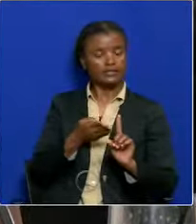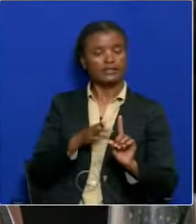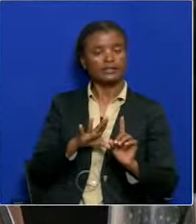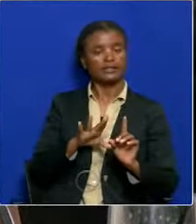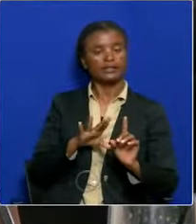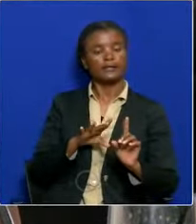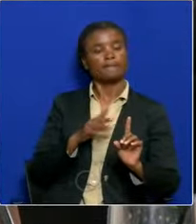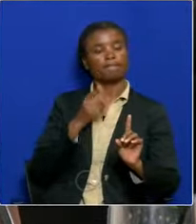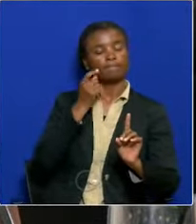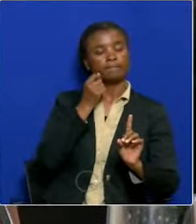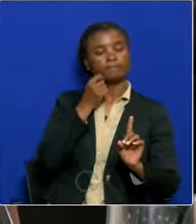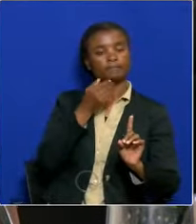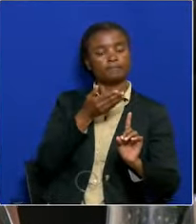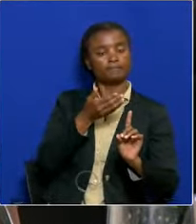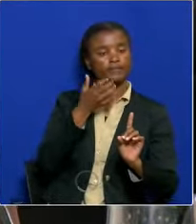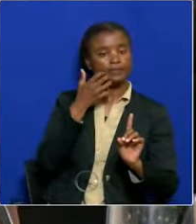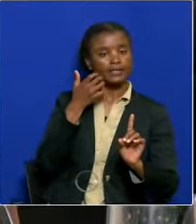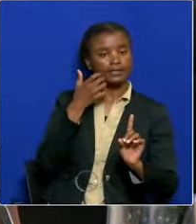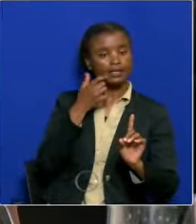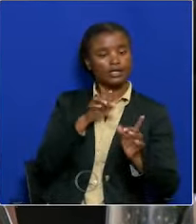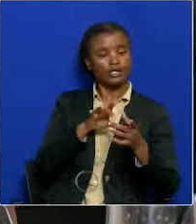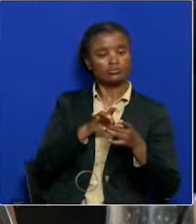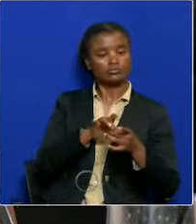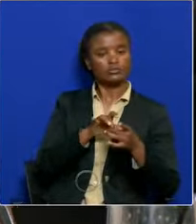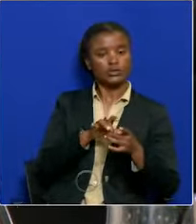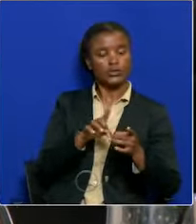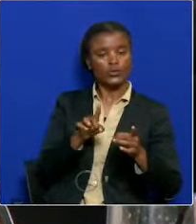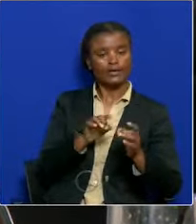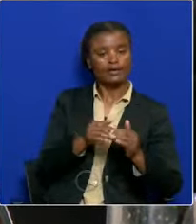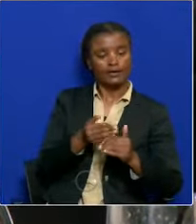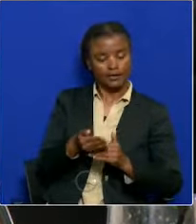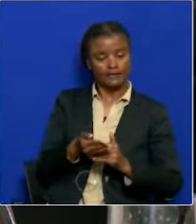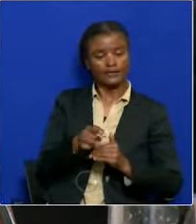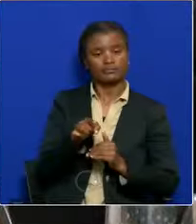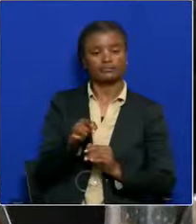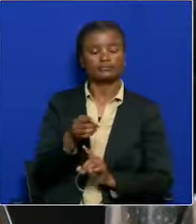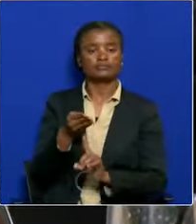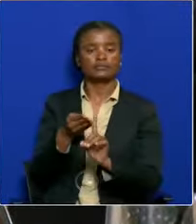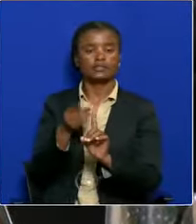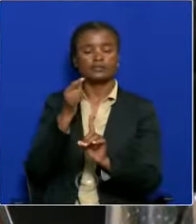and then we'll turn to dealing with that issue after.